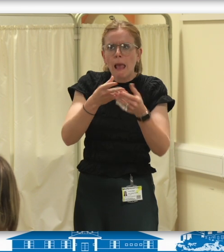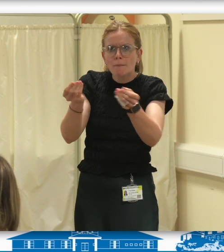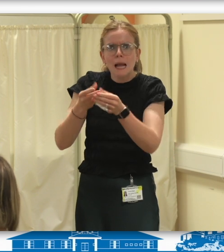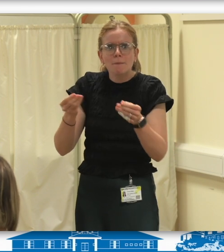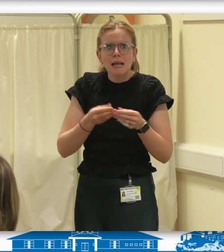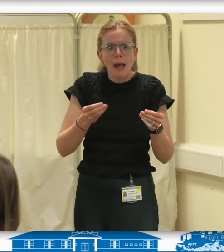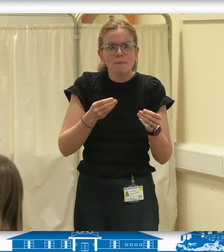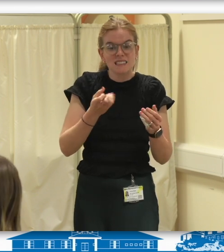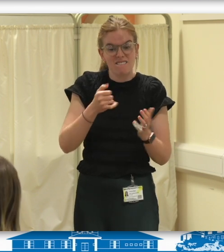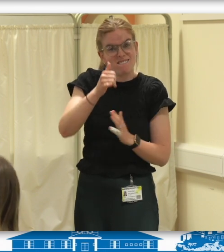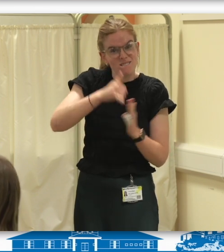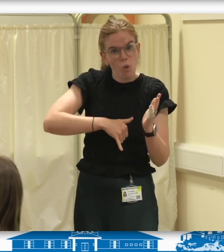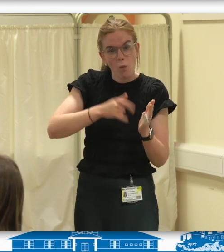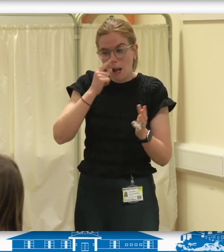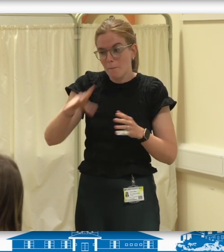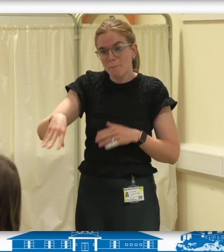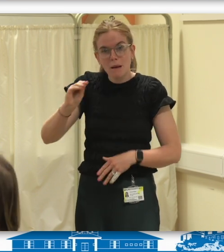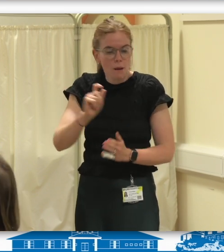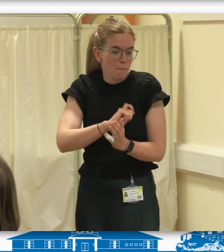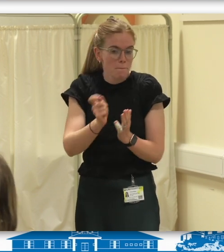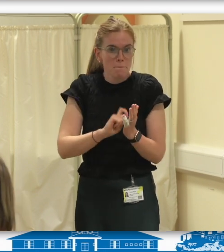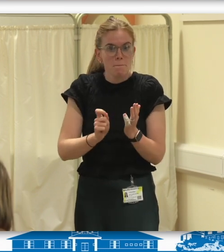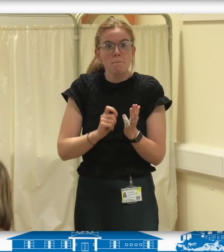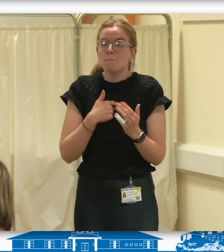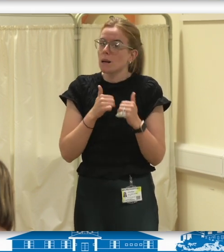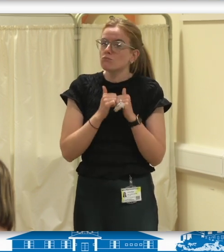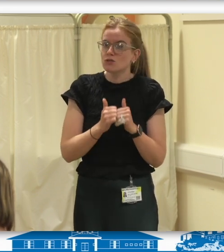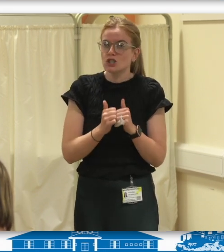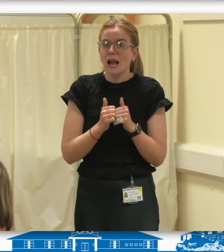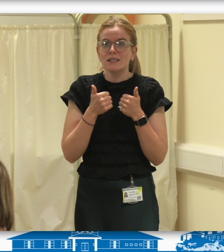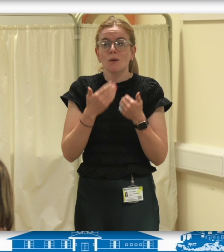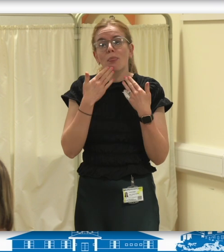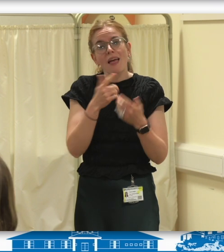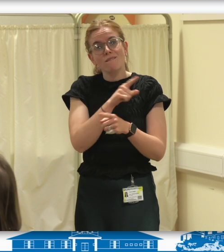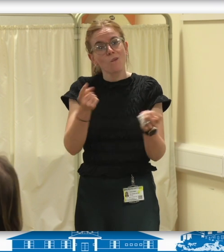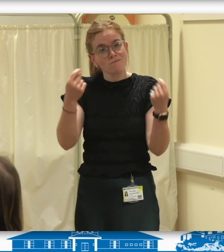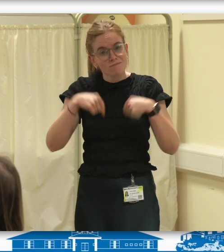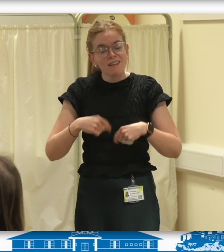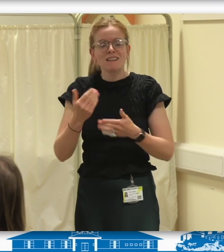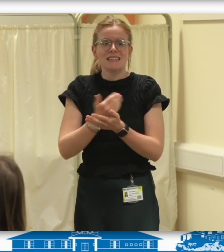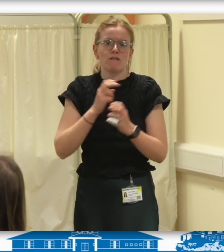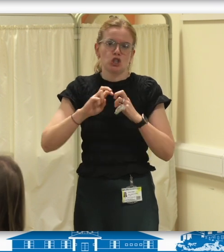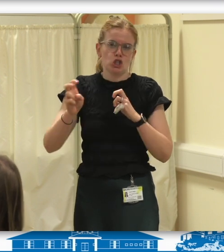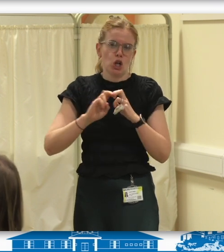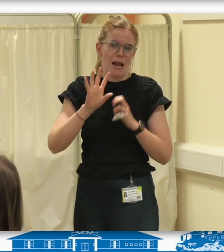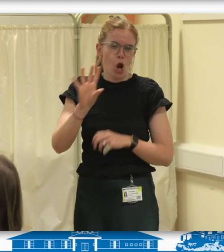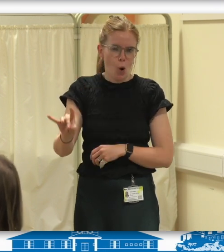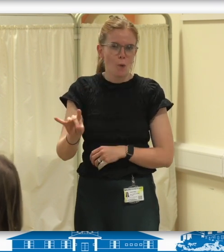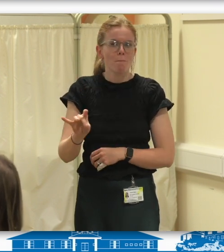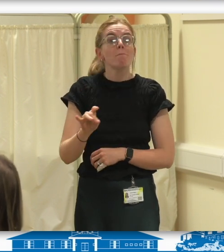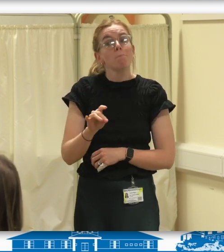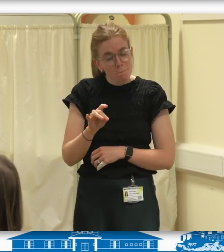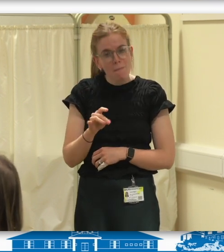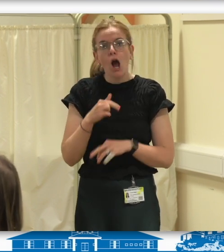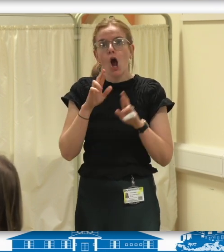reason, but there are plenty of forms around. It's appreciated if you could do that. So thank you all for attending. Have a safe journey back and hope